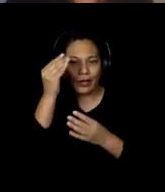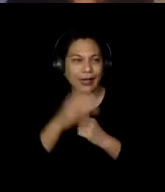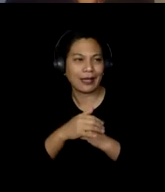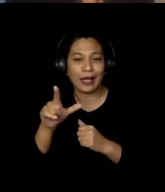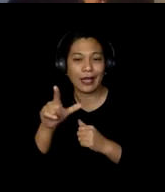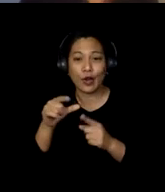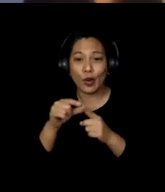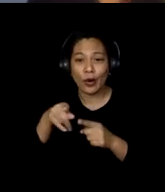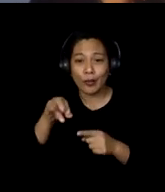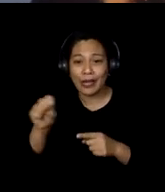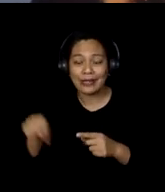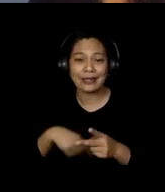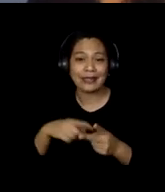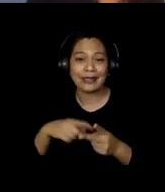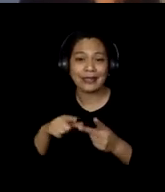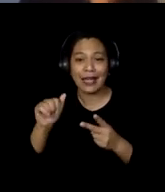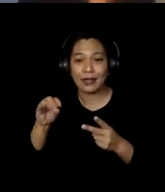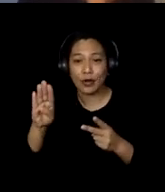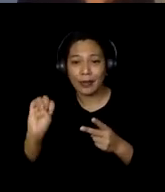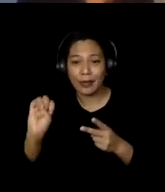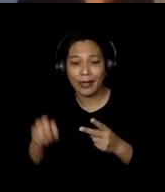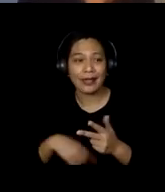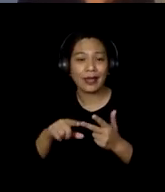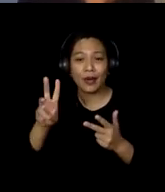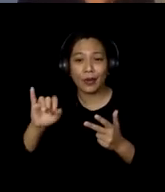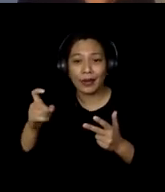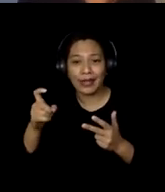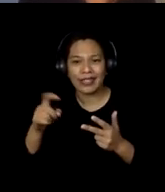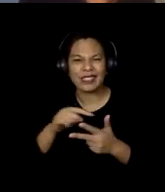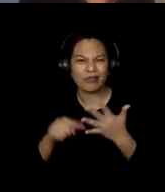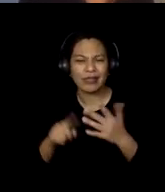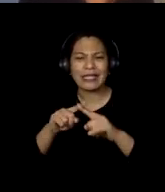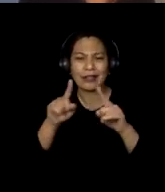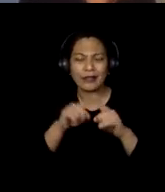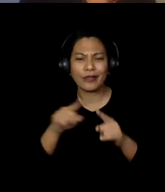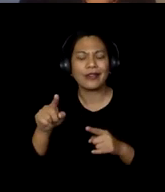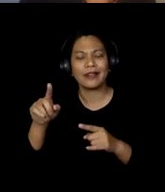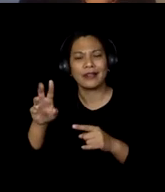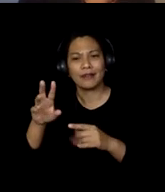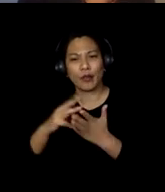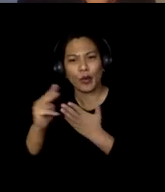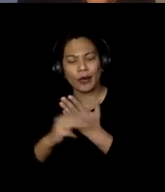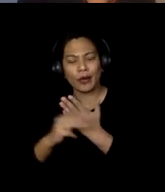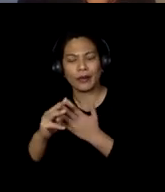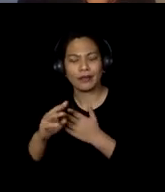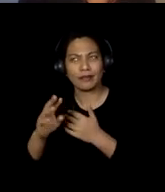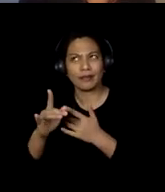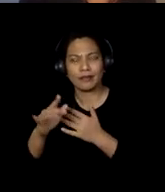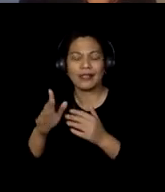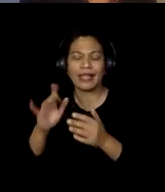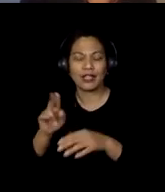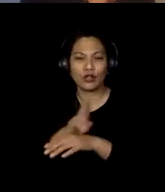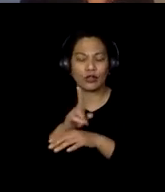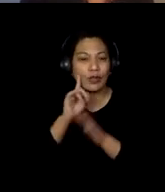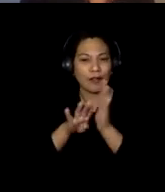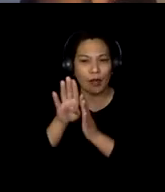Adobe, Wix, all these third-party sites that many of us use to make a site. So these content